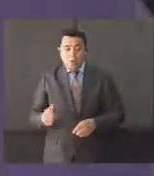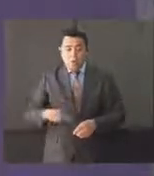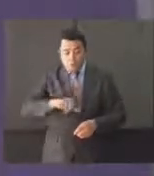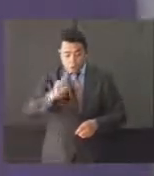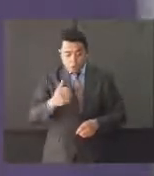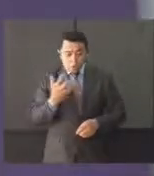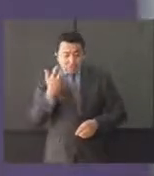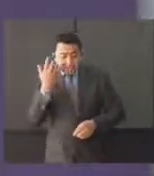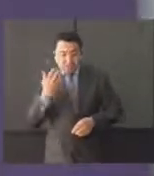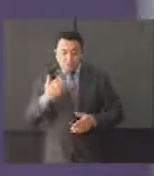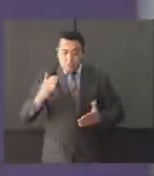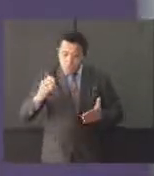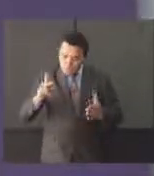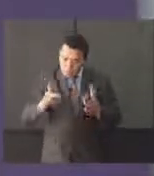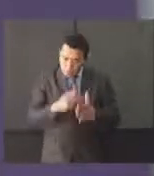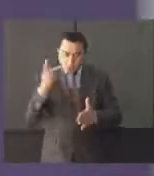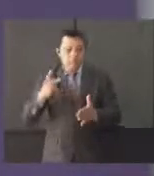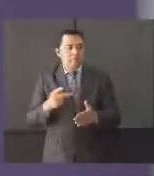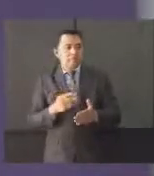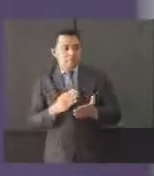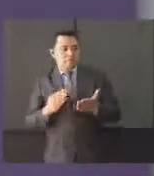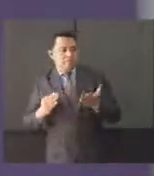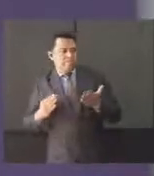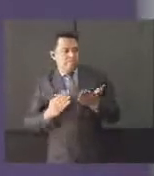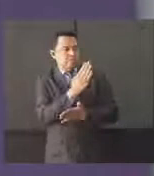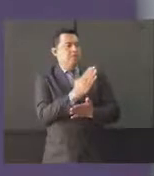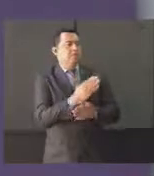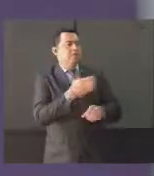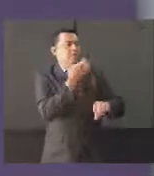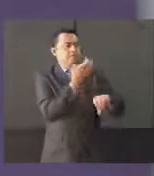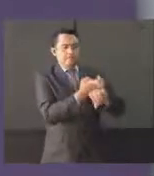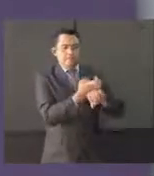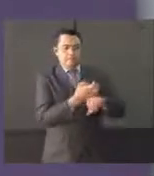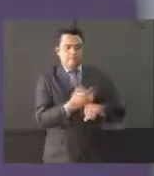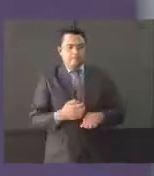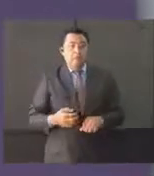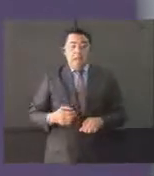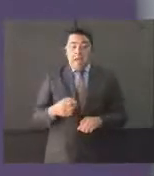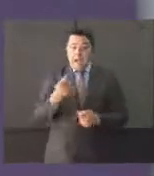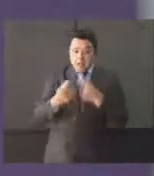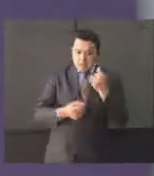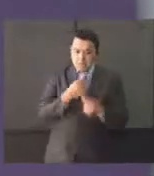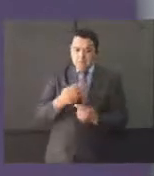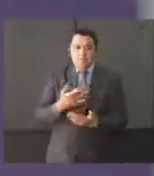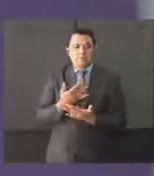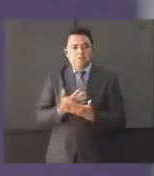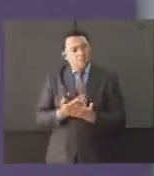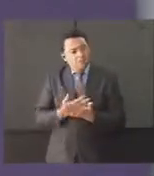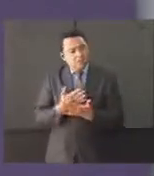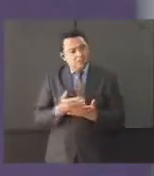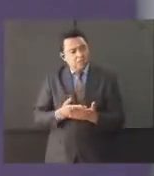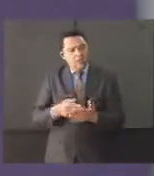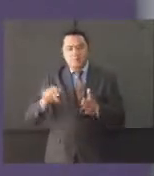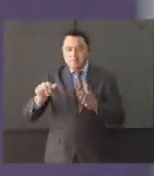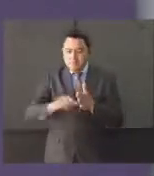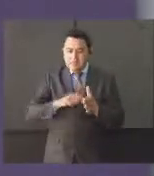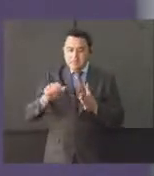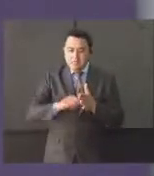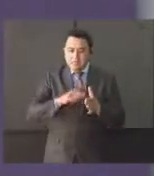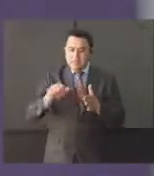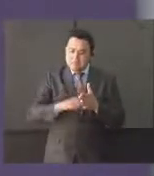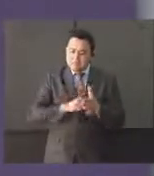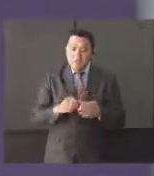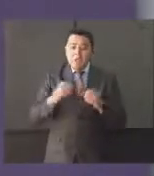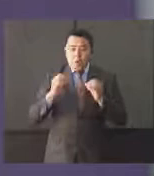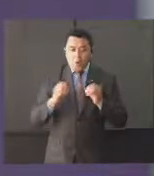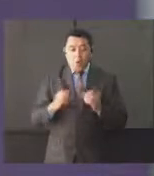of them will try to ask for asylum in the United States, and they will have to wait for months, even years, in the